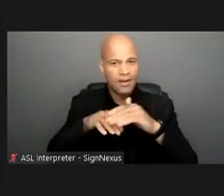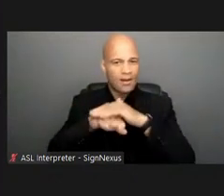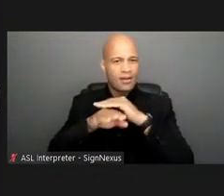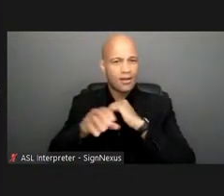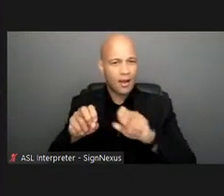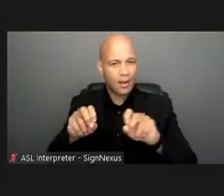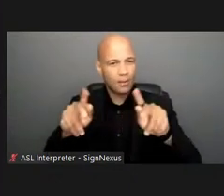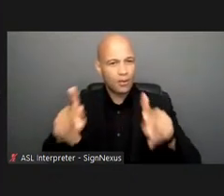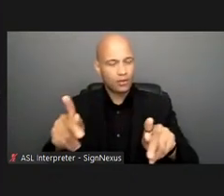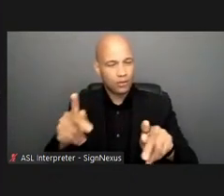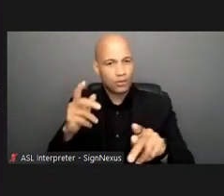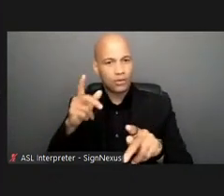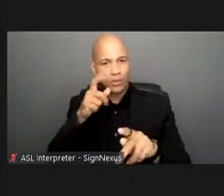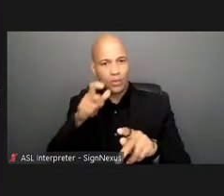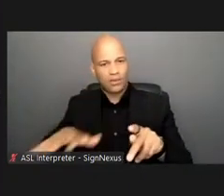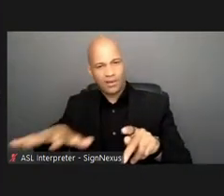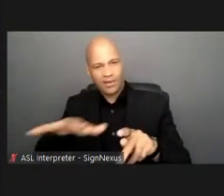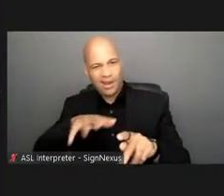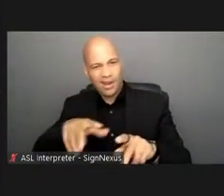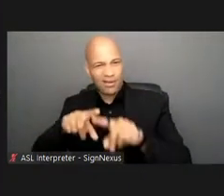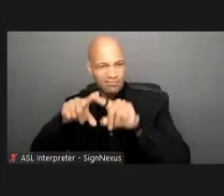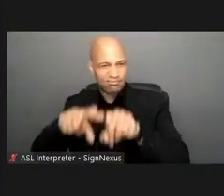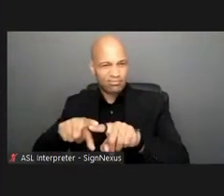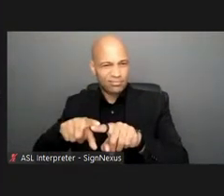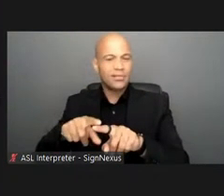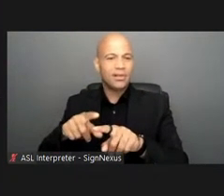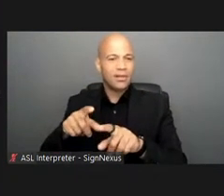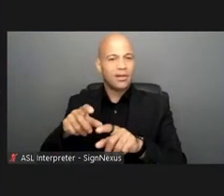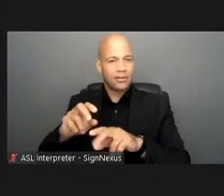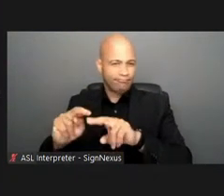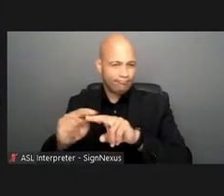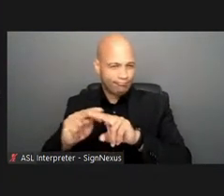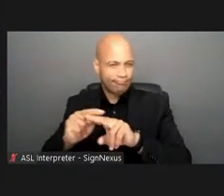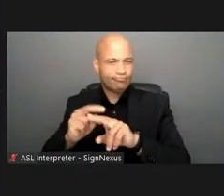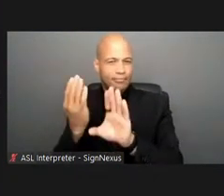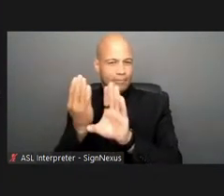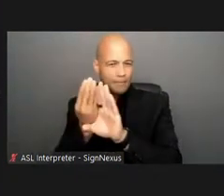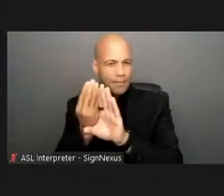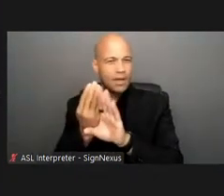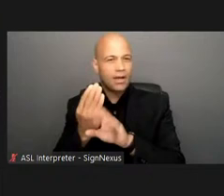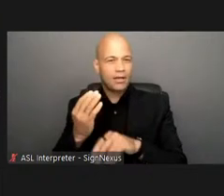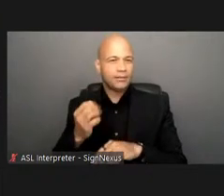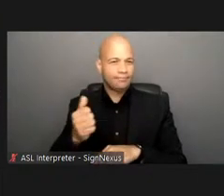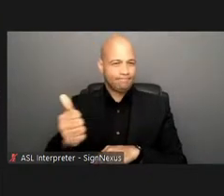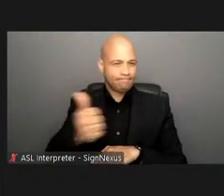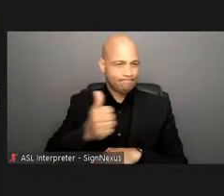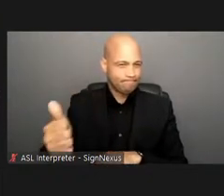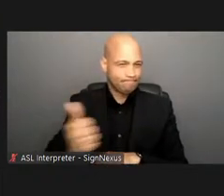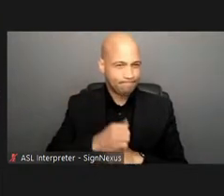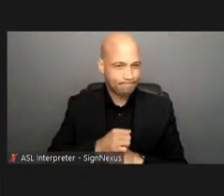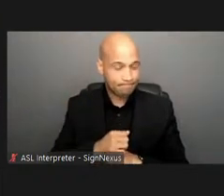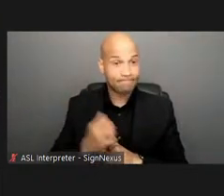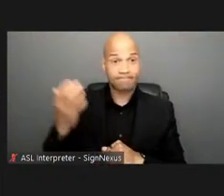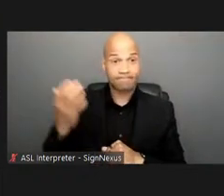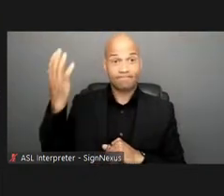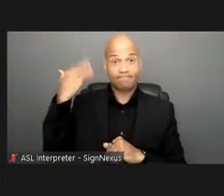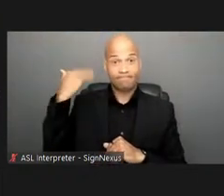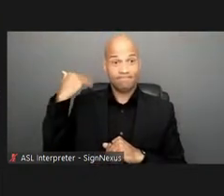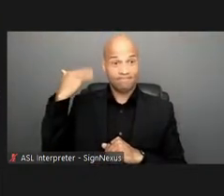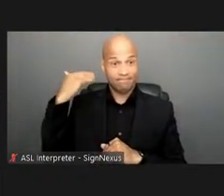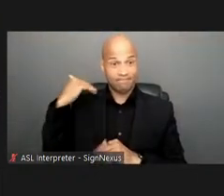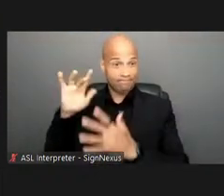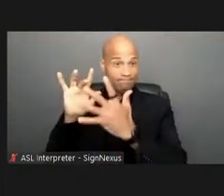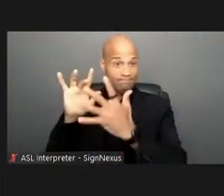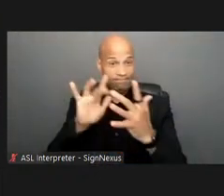dependent historically marginalized and underserved areas information on our early public Outreach is here on the left